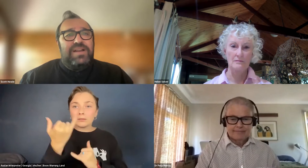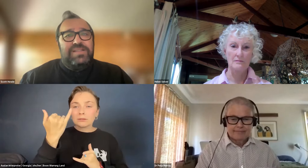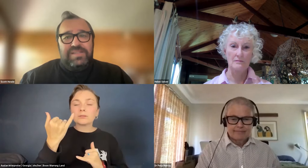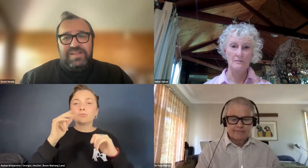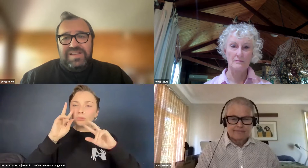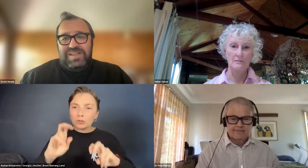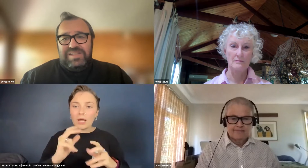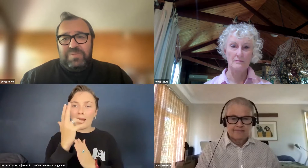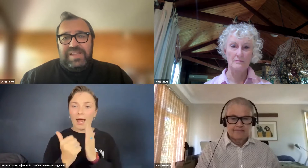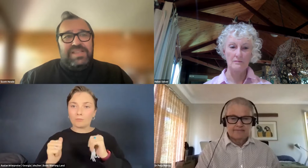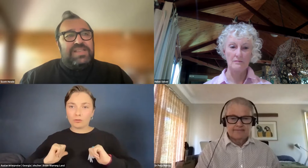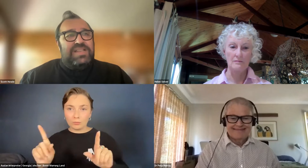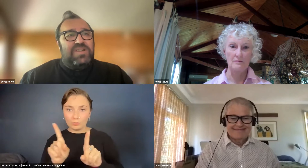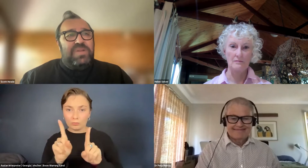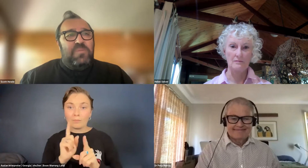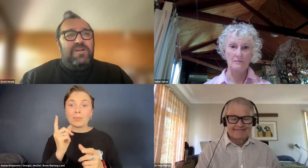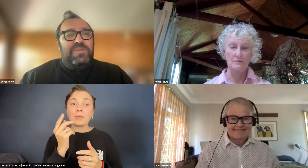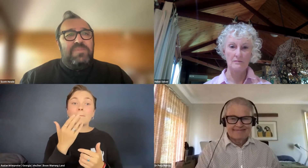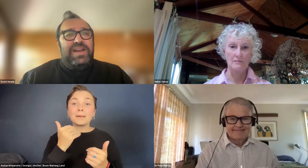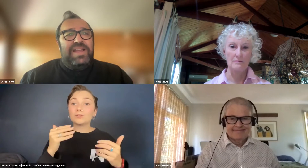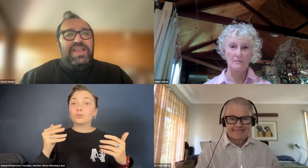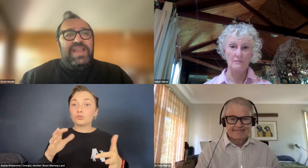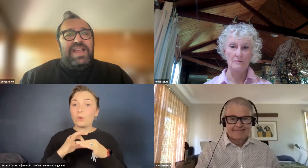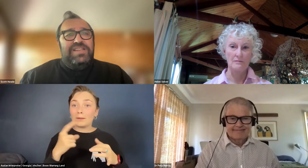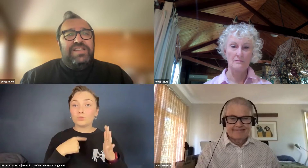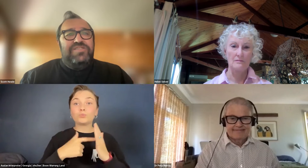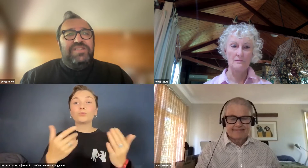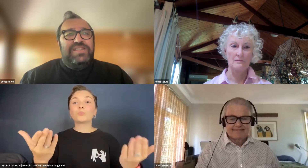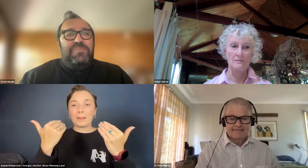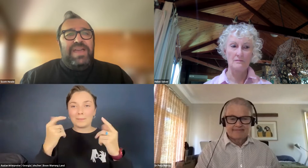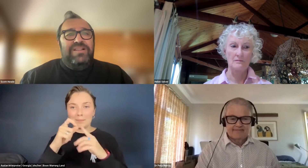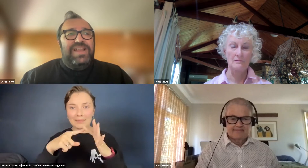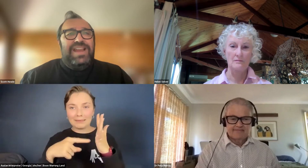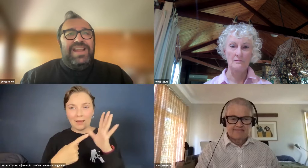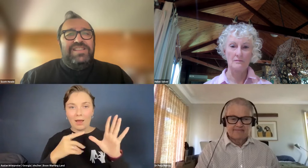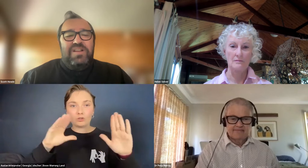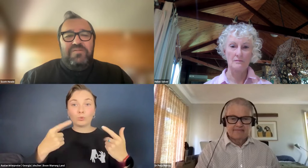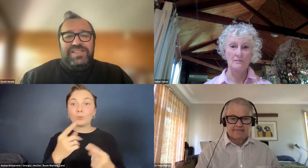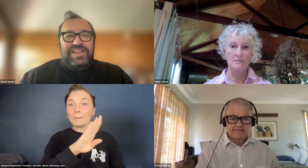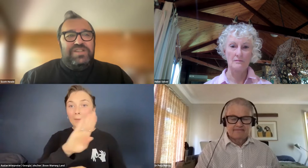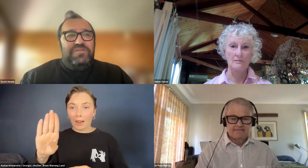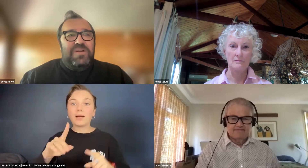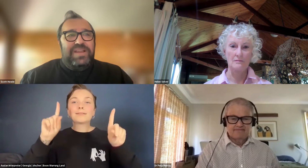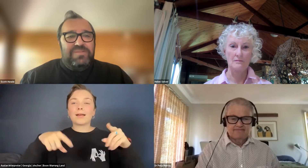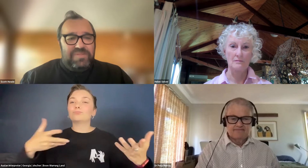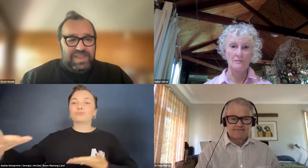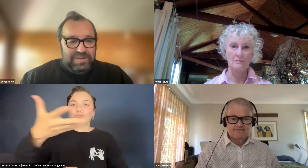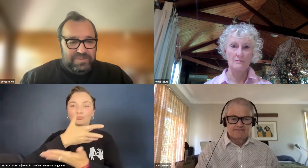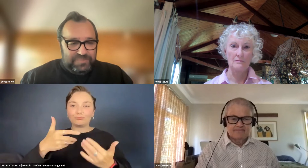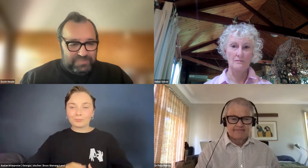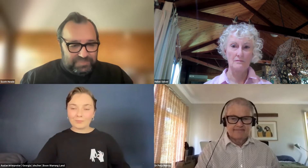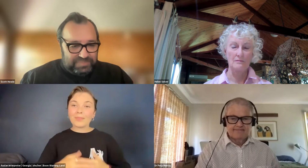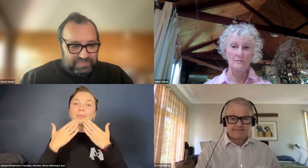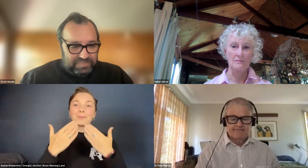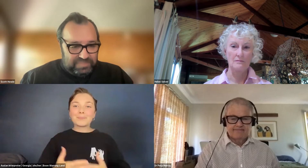artistic practice. So please join me in welcoming Peta as she introduces our panel and gets the conversation flowing. Thank